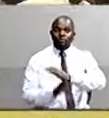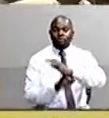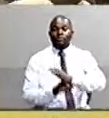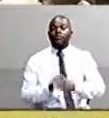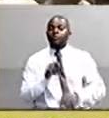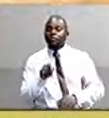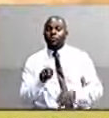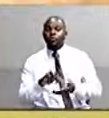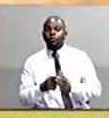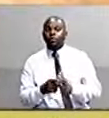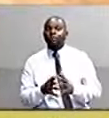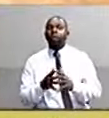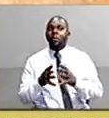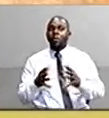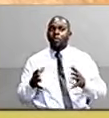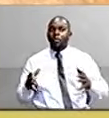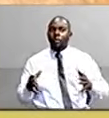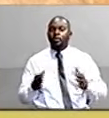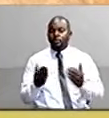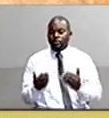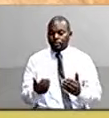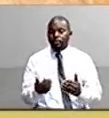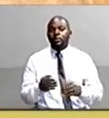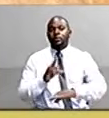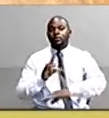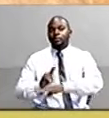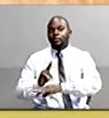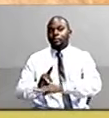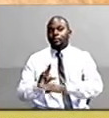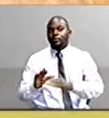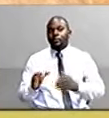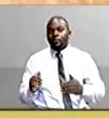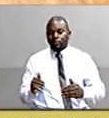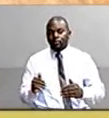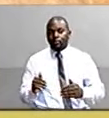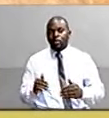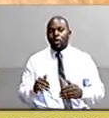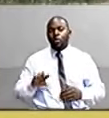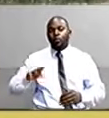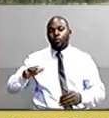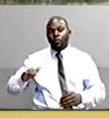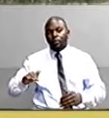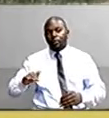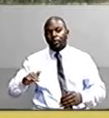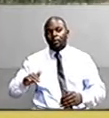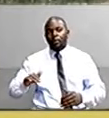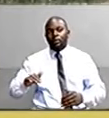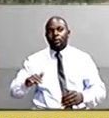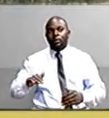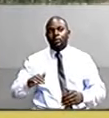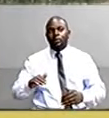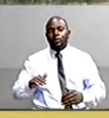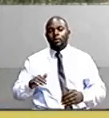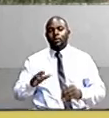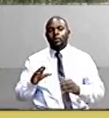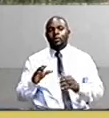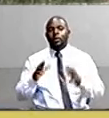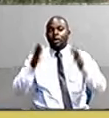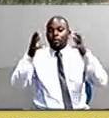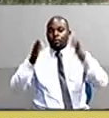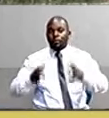going now, other than only depending on rain-fed water to harvest and